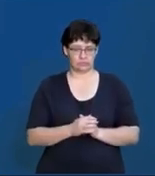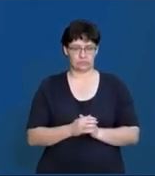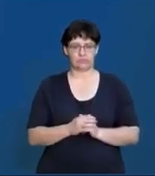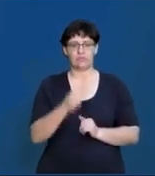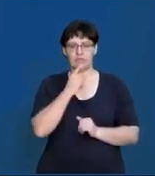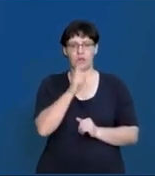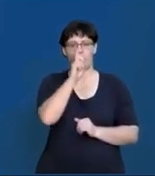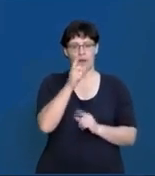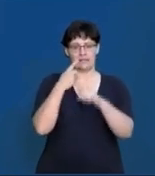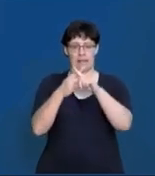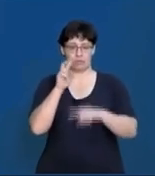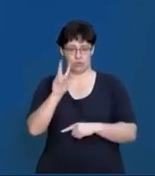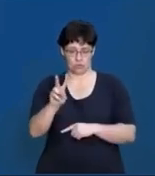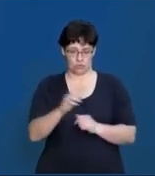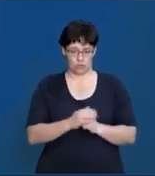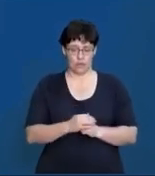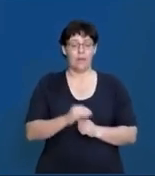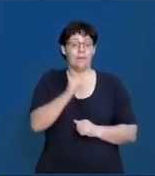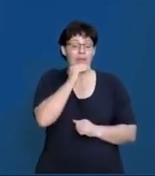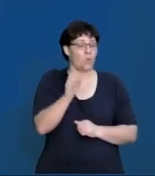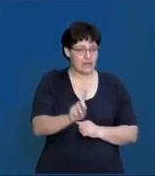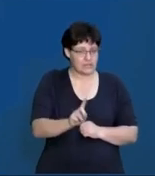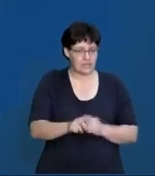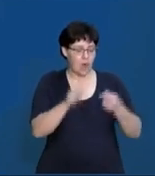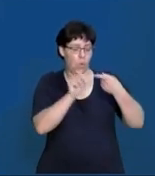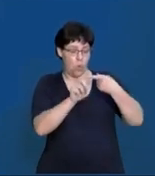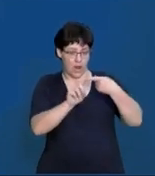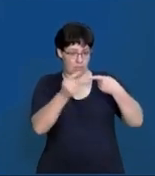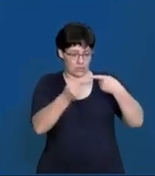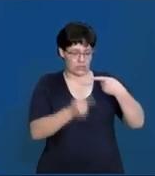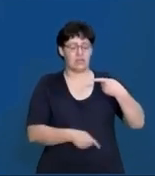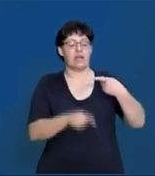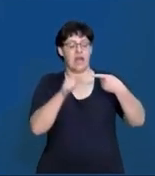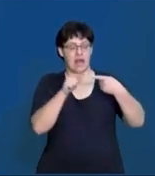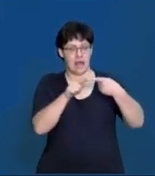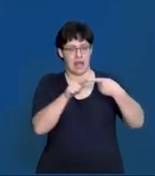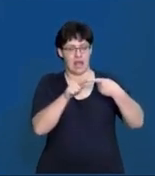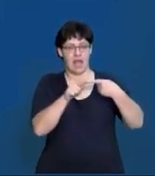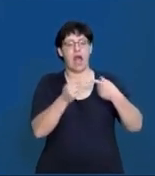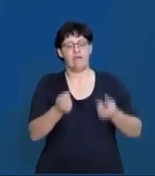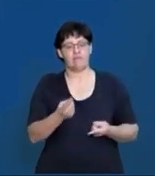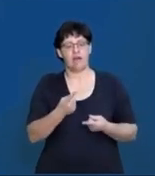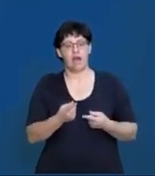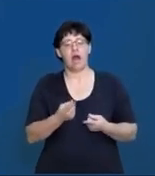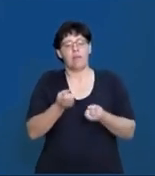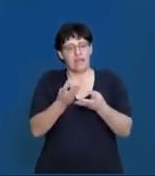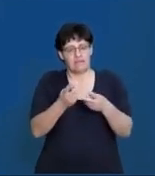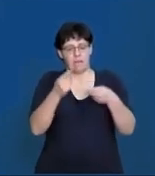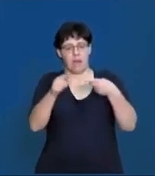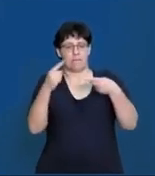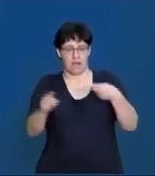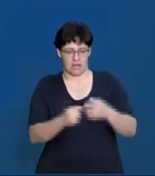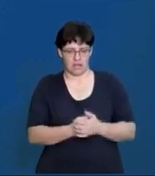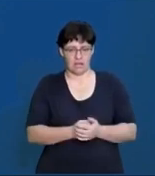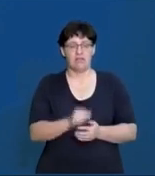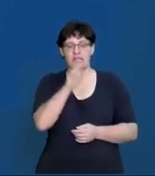says 1 times 2, what it means is you need to give 1 point and that 1 point carries 2 marks.